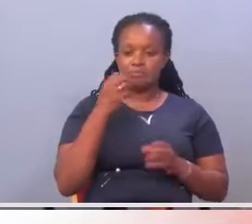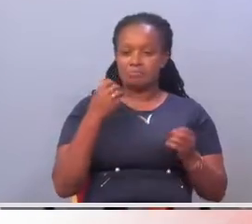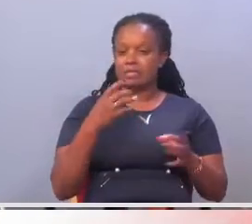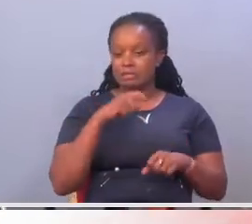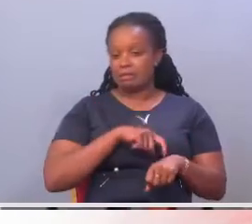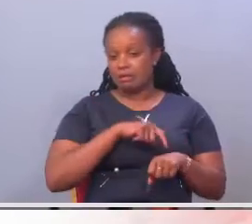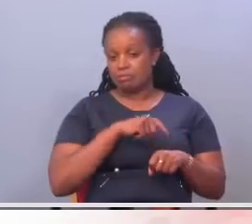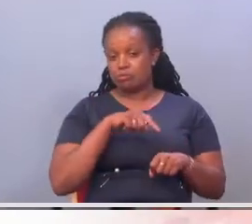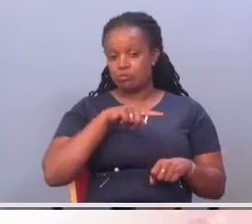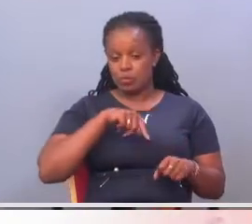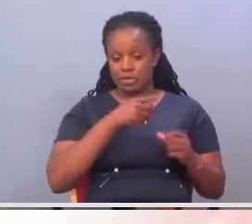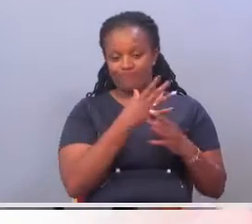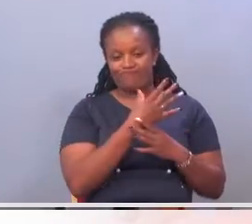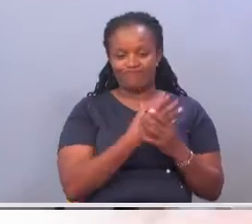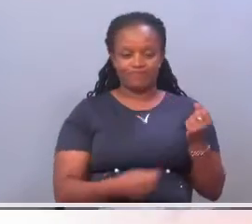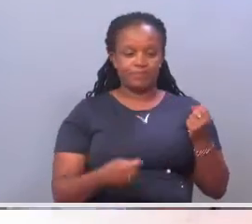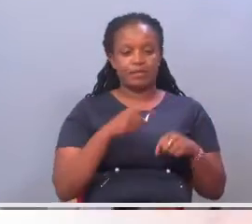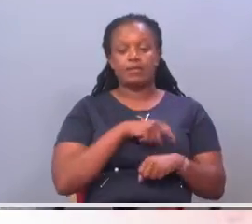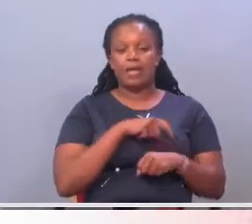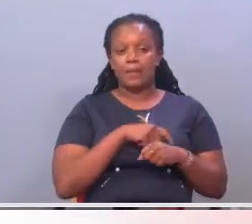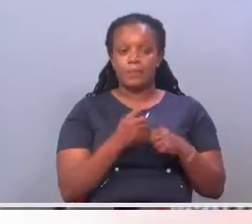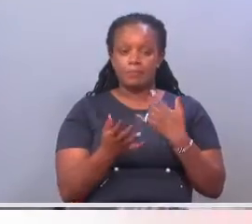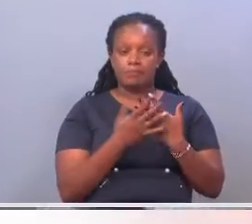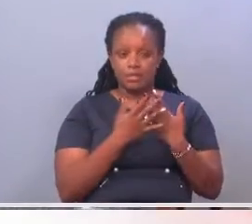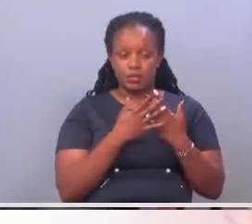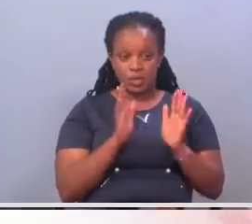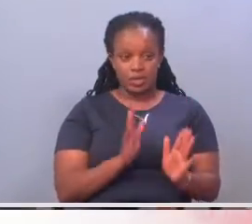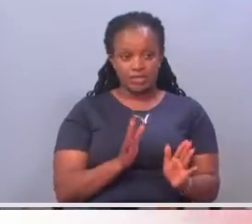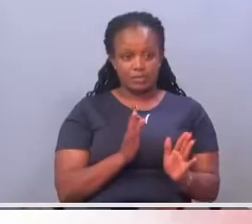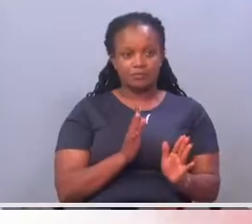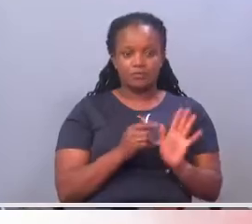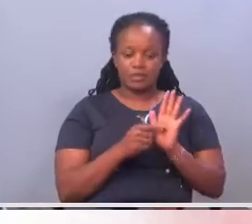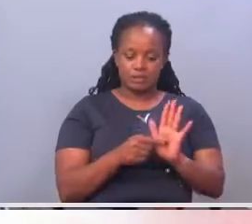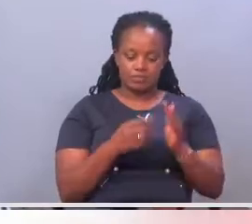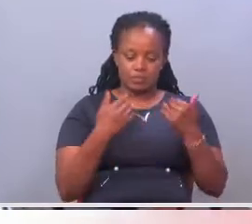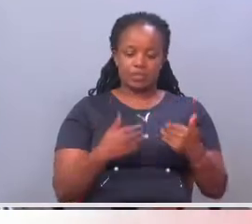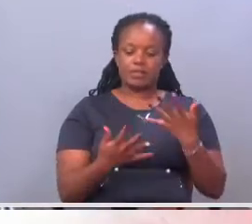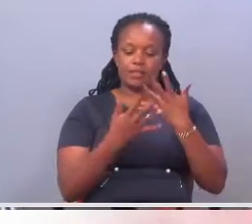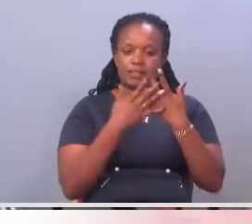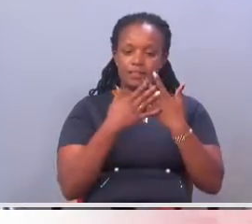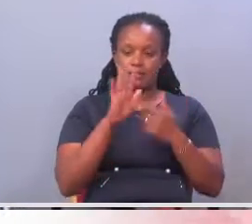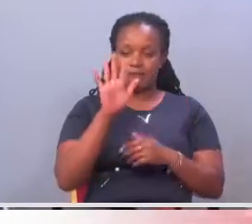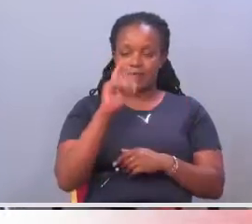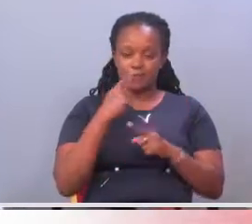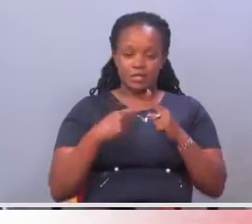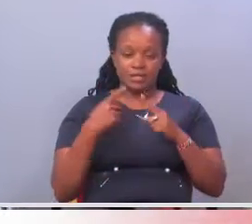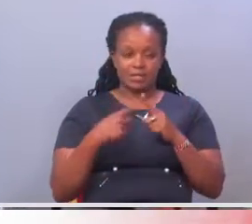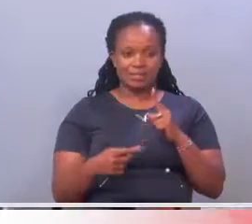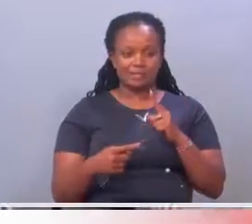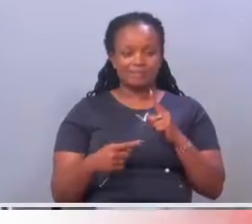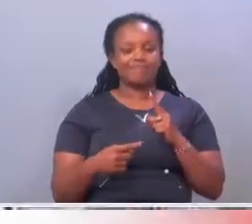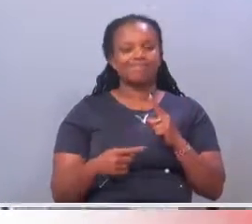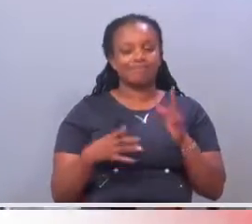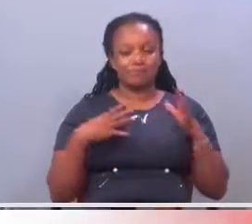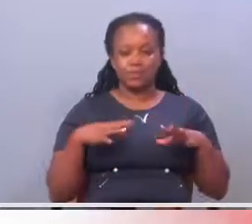inakufa sana wakati ambayo tumefungwa. Ukiangalia mimi nimefungwa miaka 5. Napata wale watu wetu